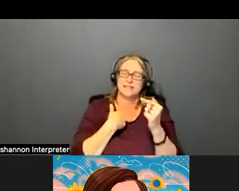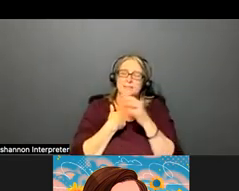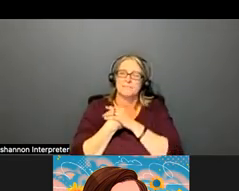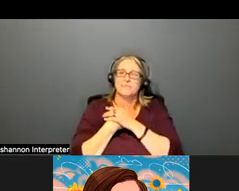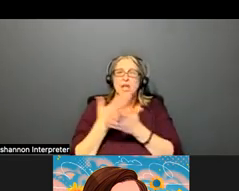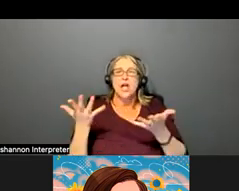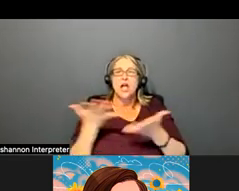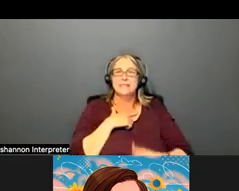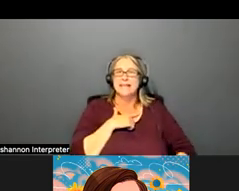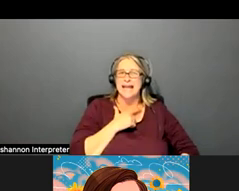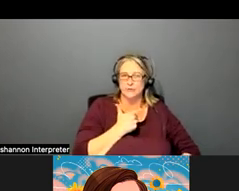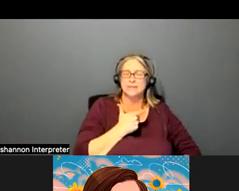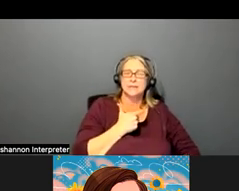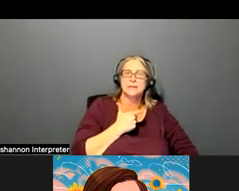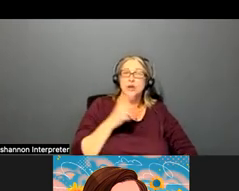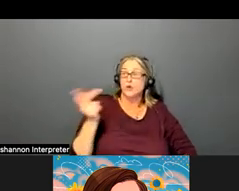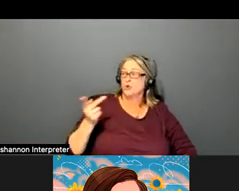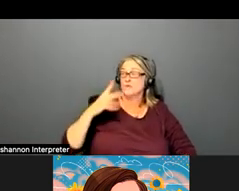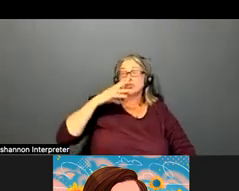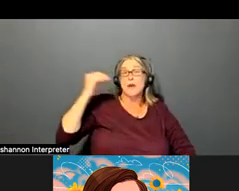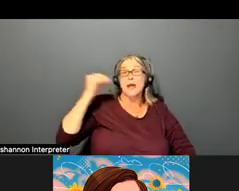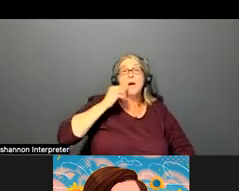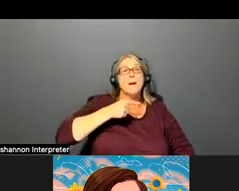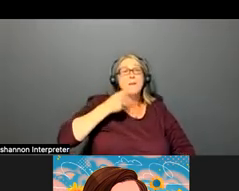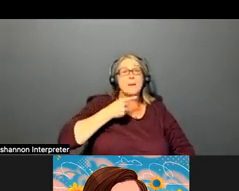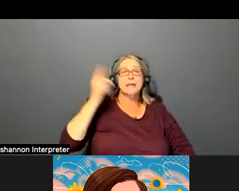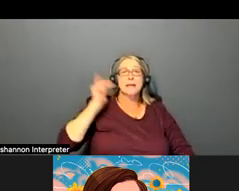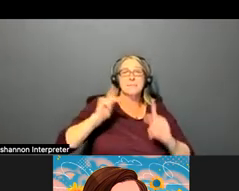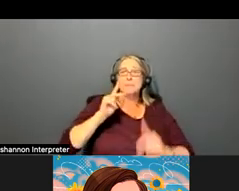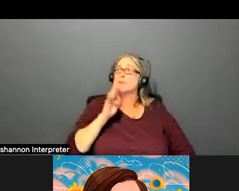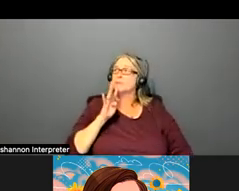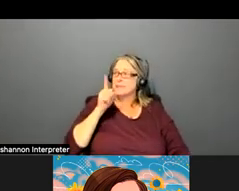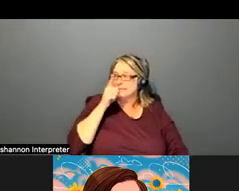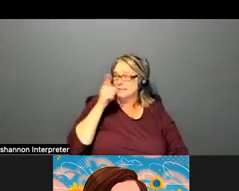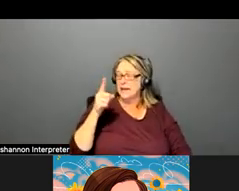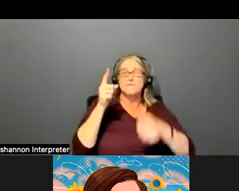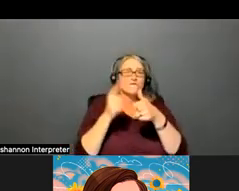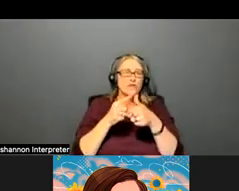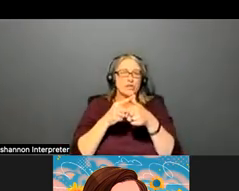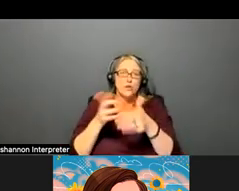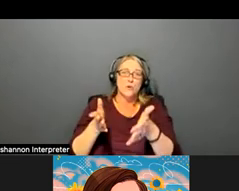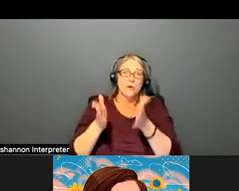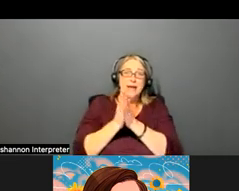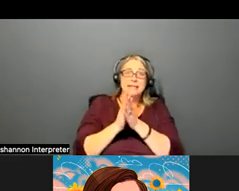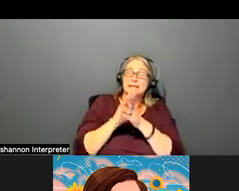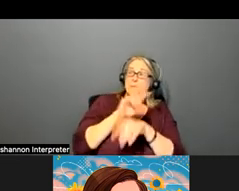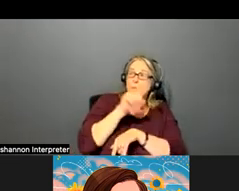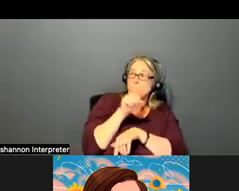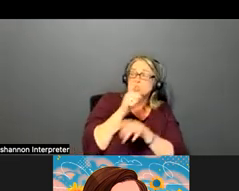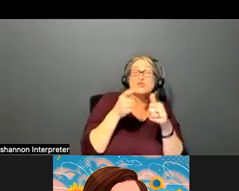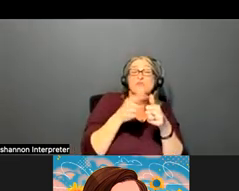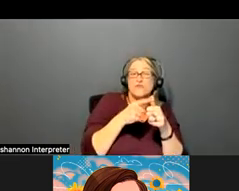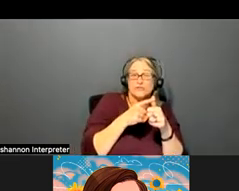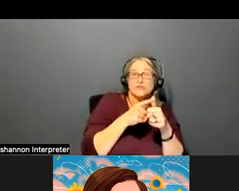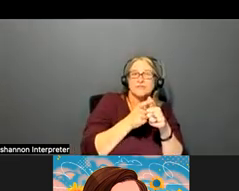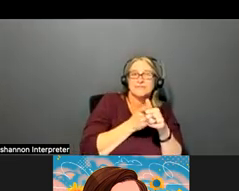interesting is that anytime we're out in public, people will speak to him first, and they'll ask him questions first. And they'll, you